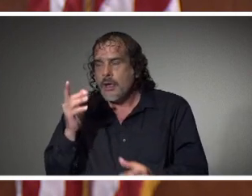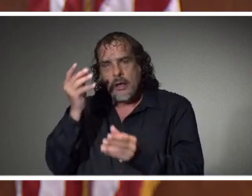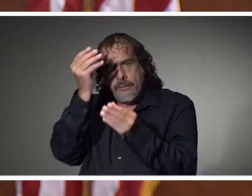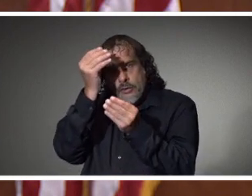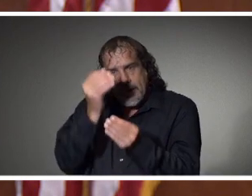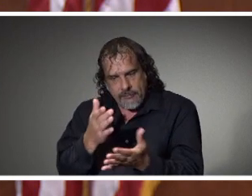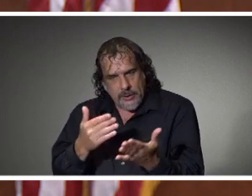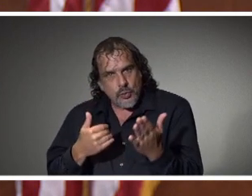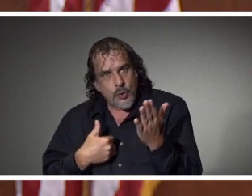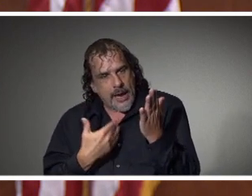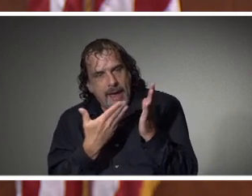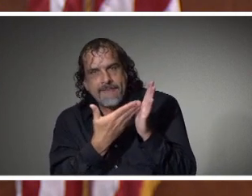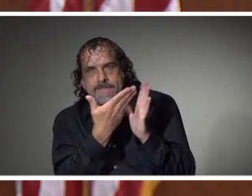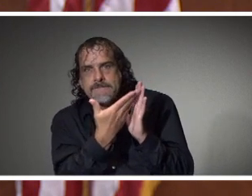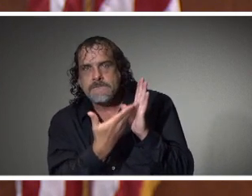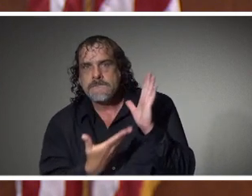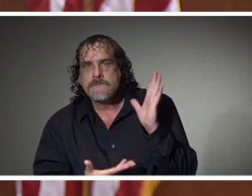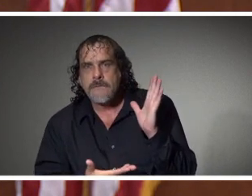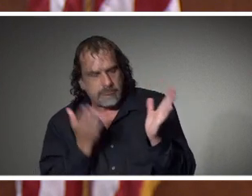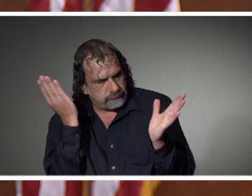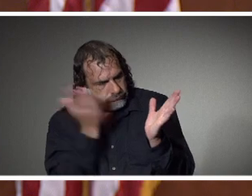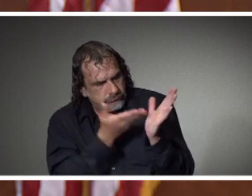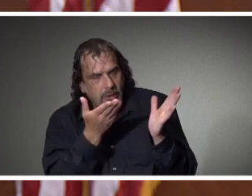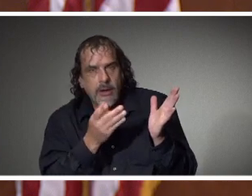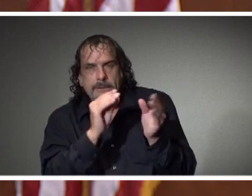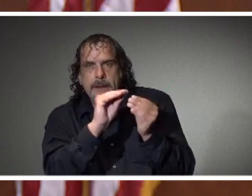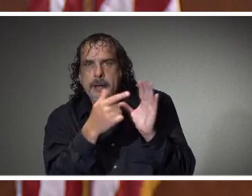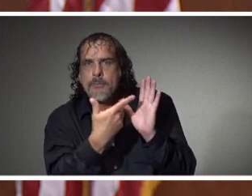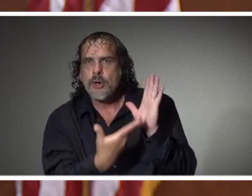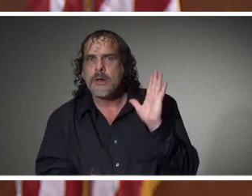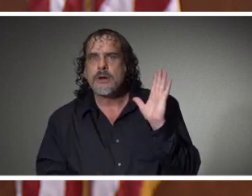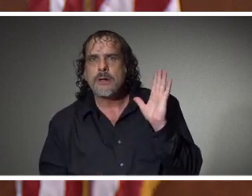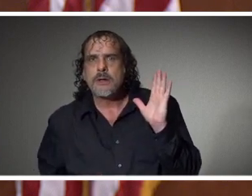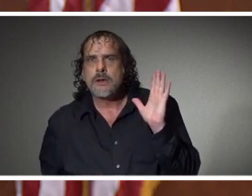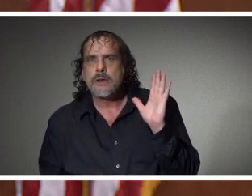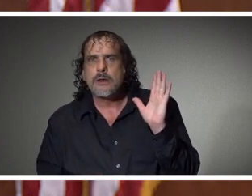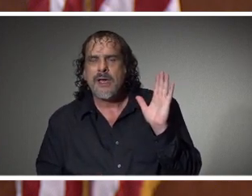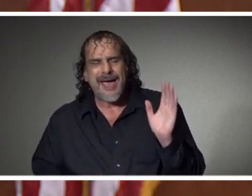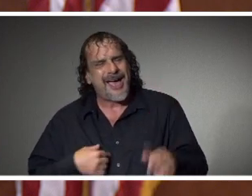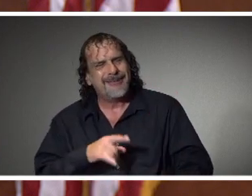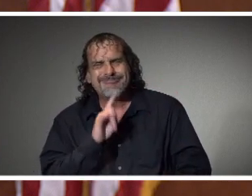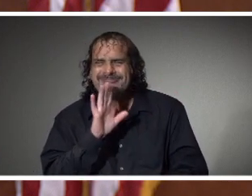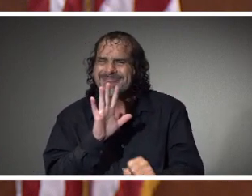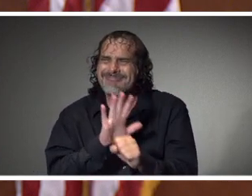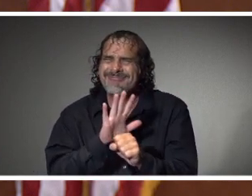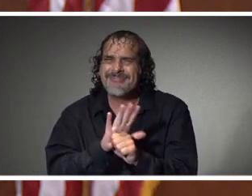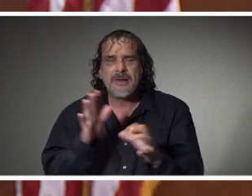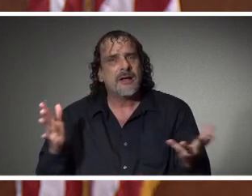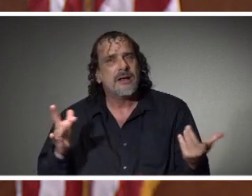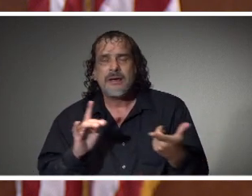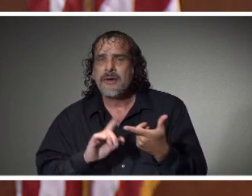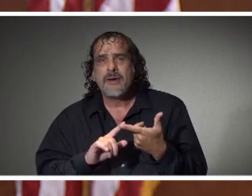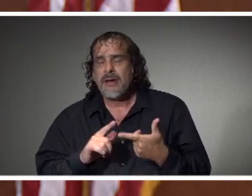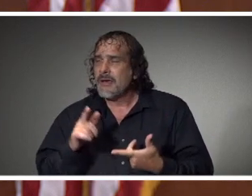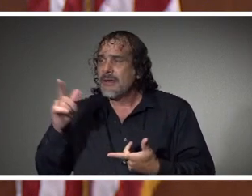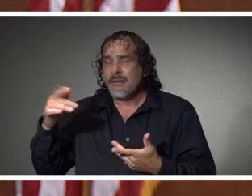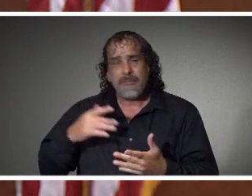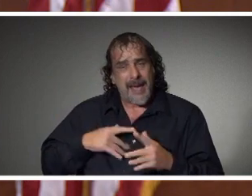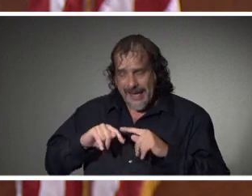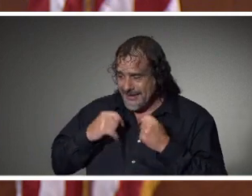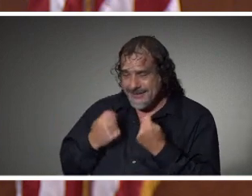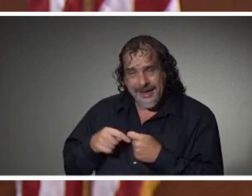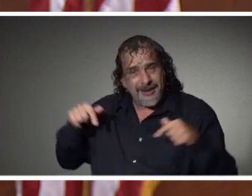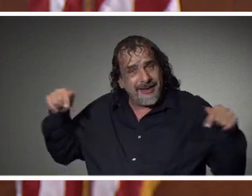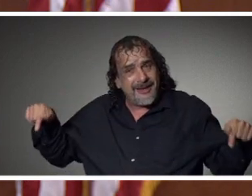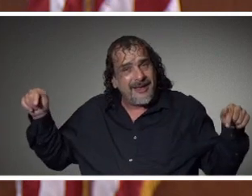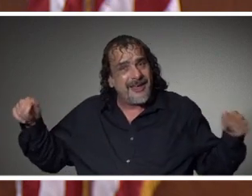information that we have. It's based upon the data that we have. And I assure you that my team and I, in addition to Dr. Dobbs and